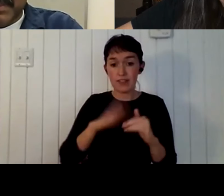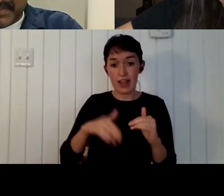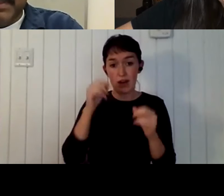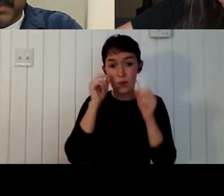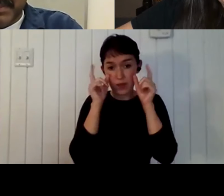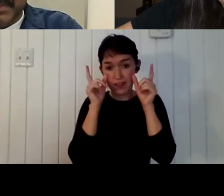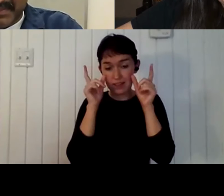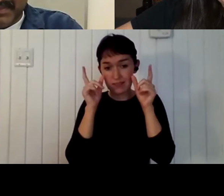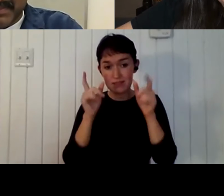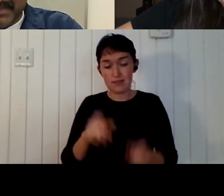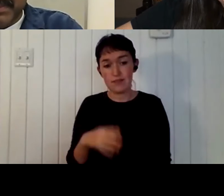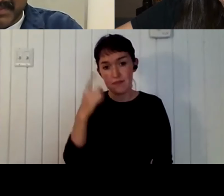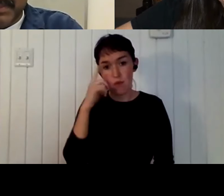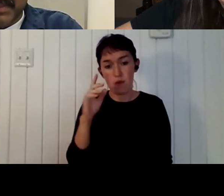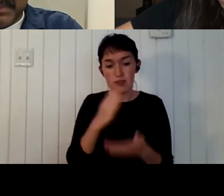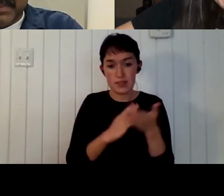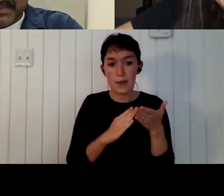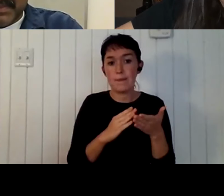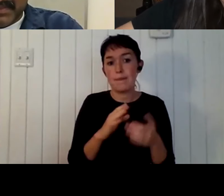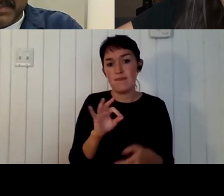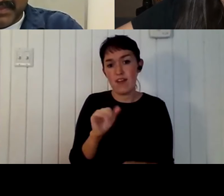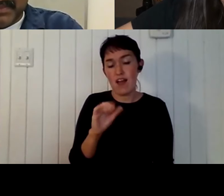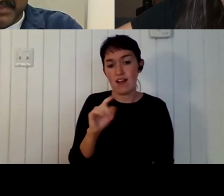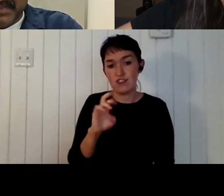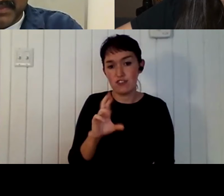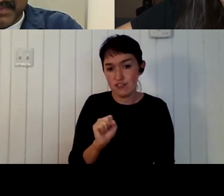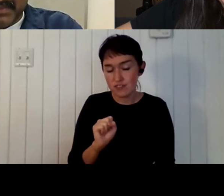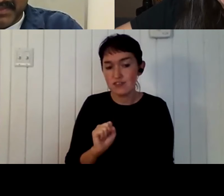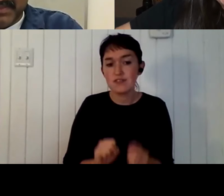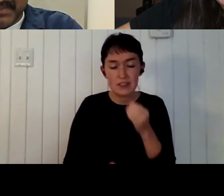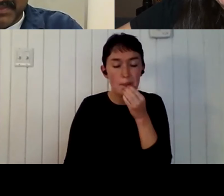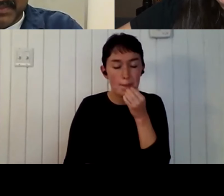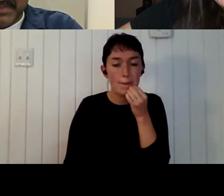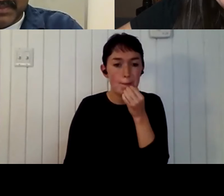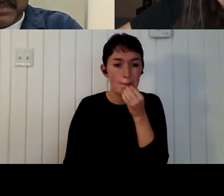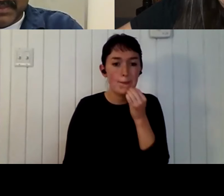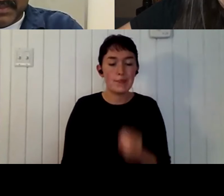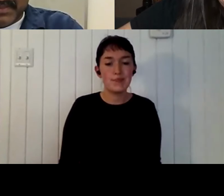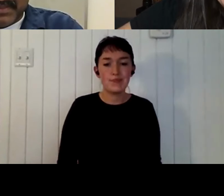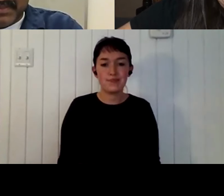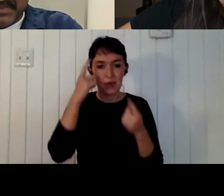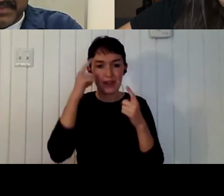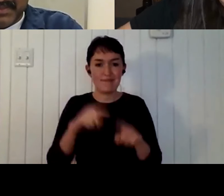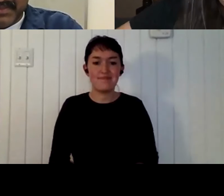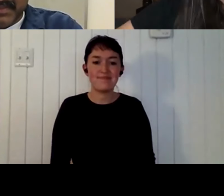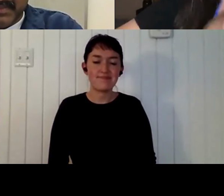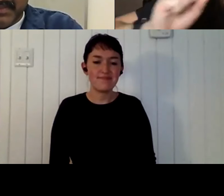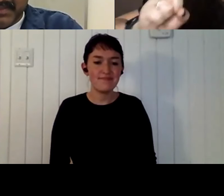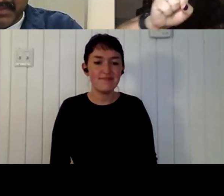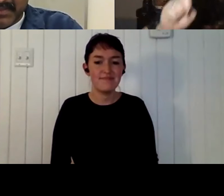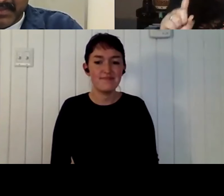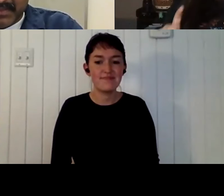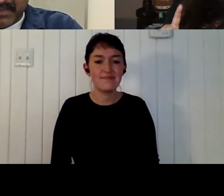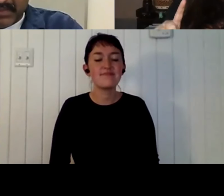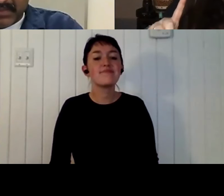for some of these factors. So definitely, +1 to that. Cool. Awesome. All right. And then we have